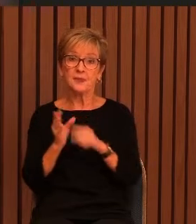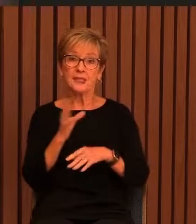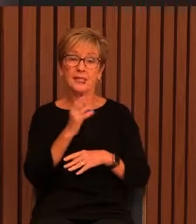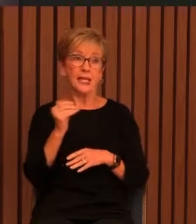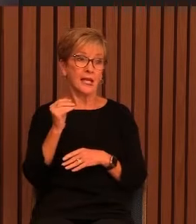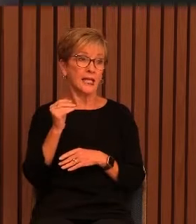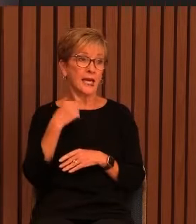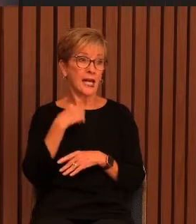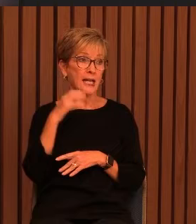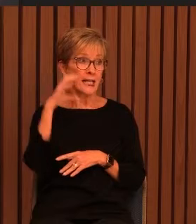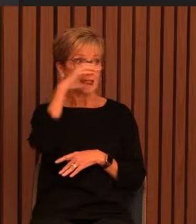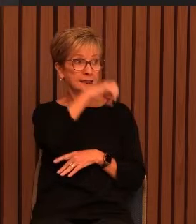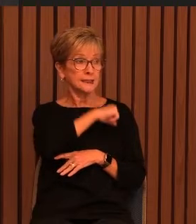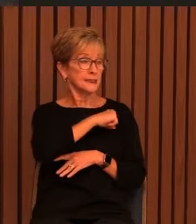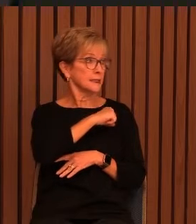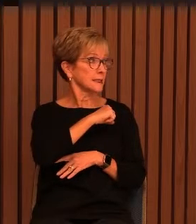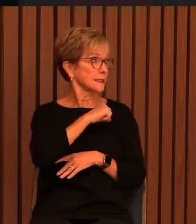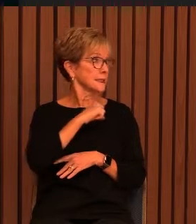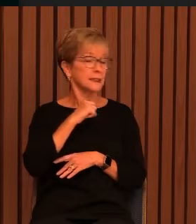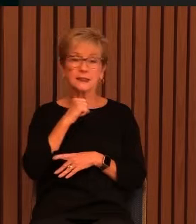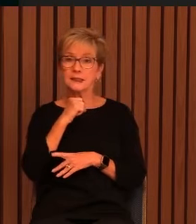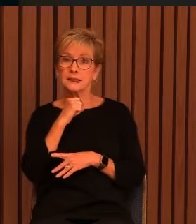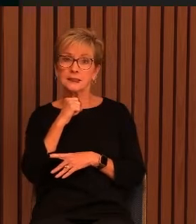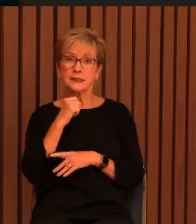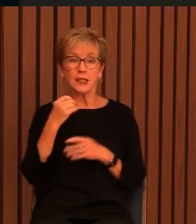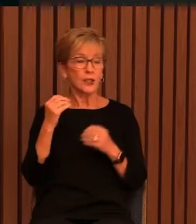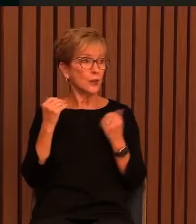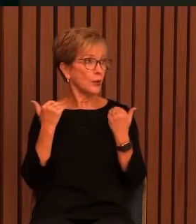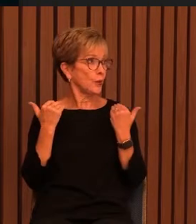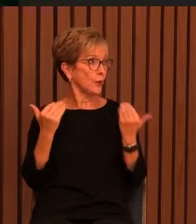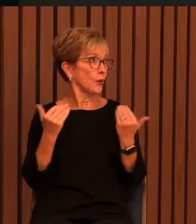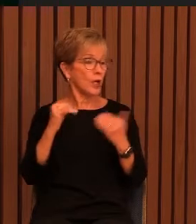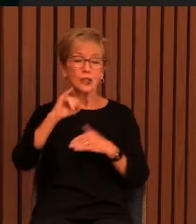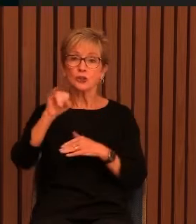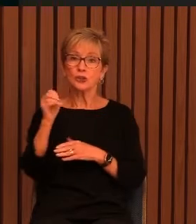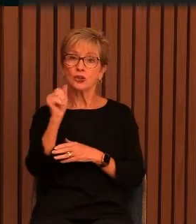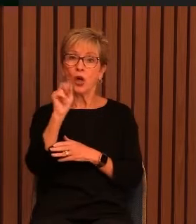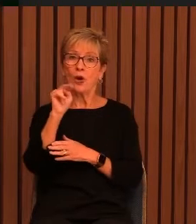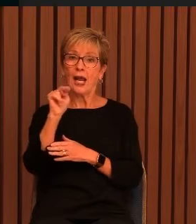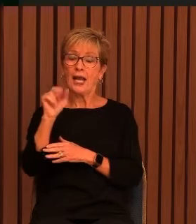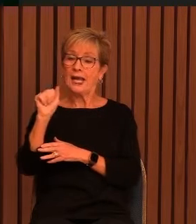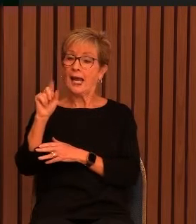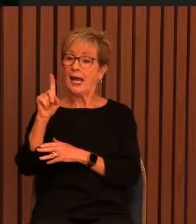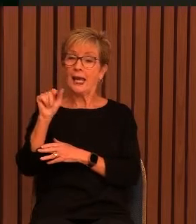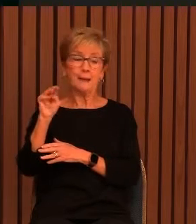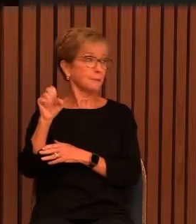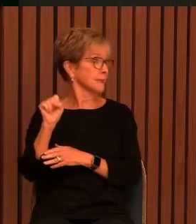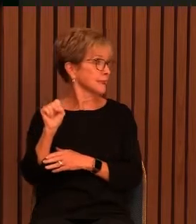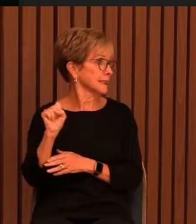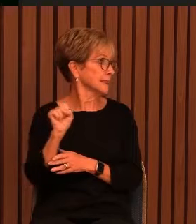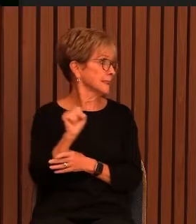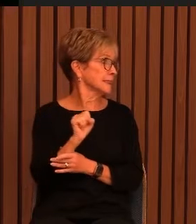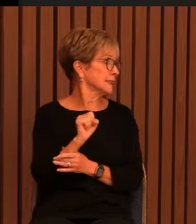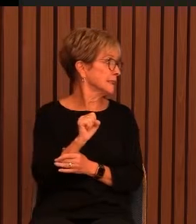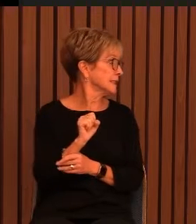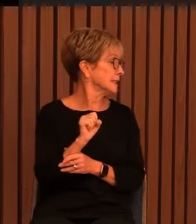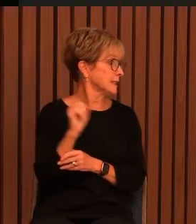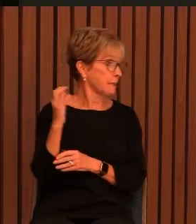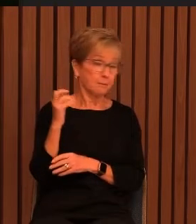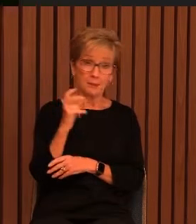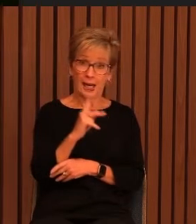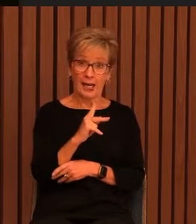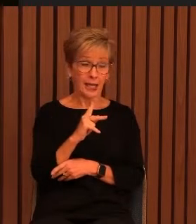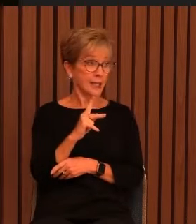I guess do the roll call. All right. Joanne Adams. Joanne Adams here. Claire